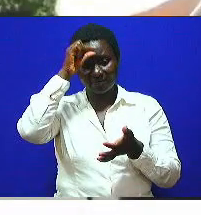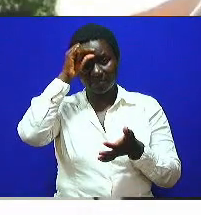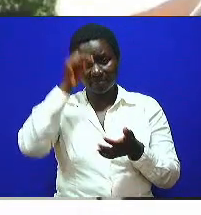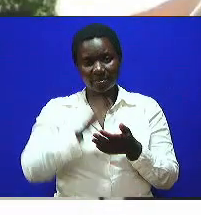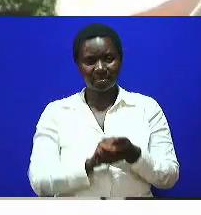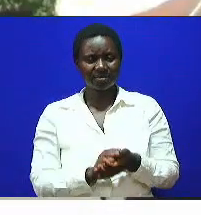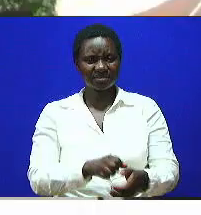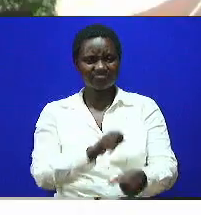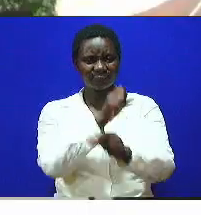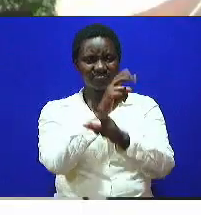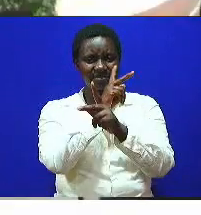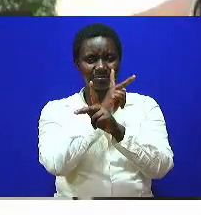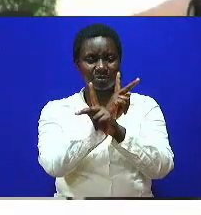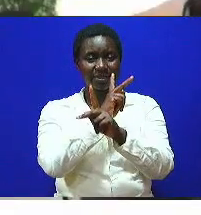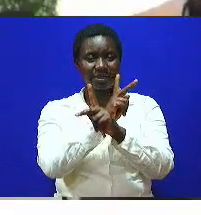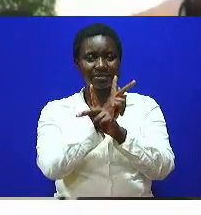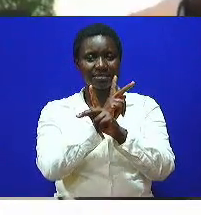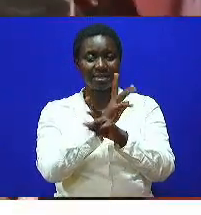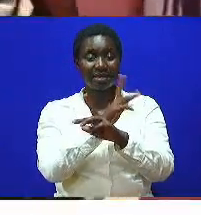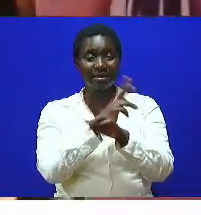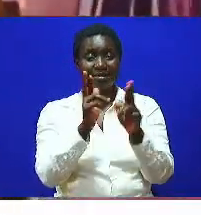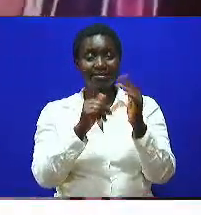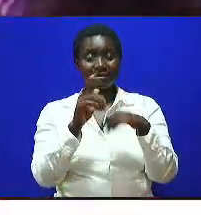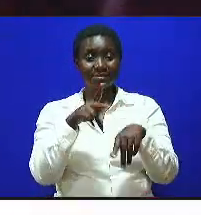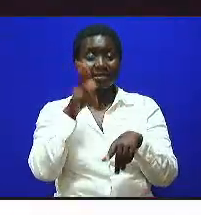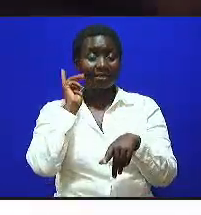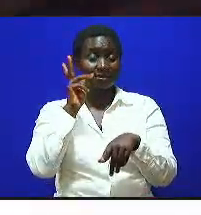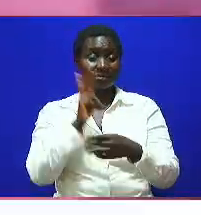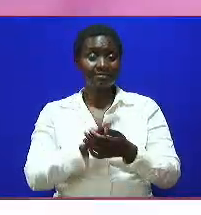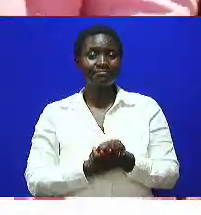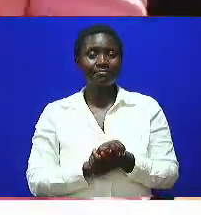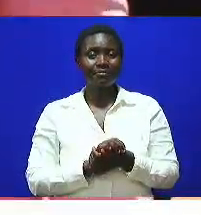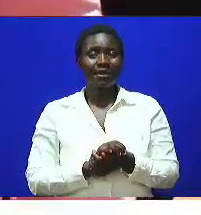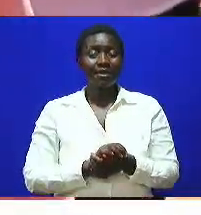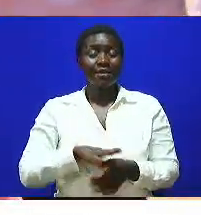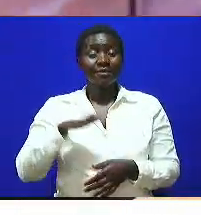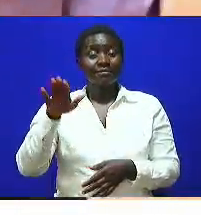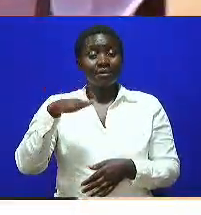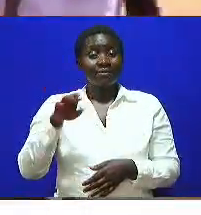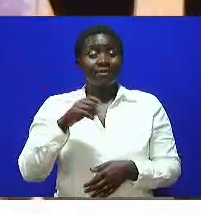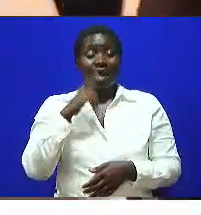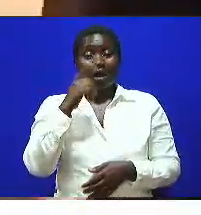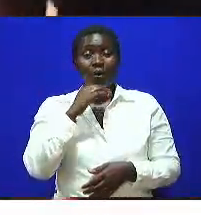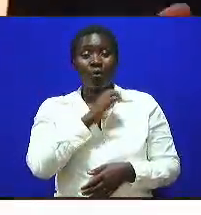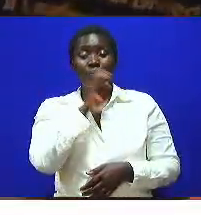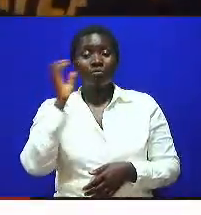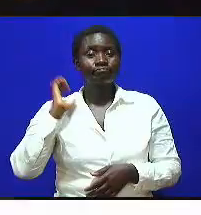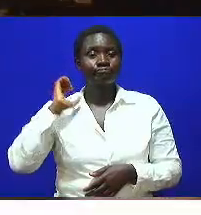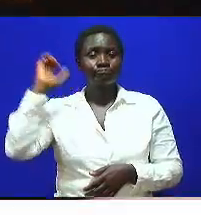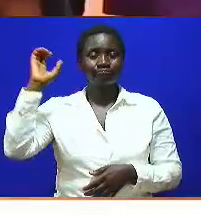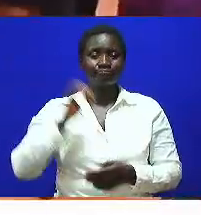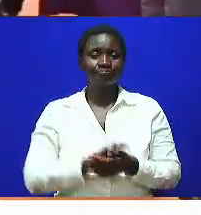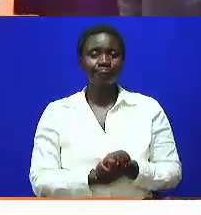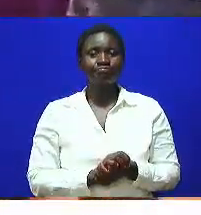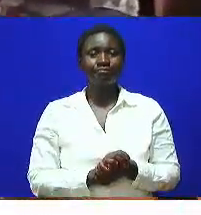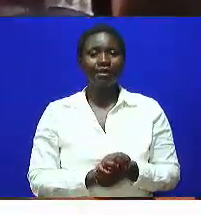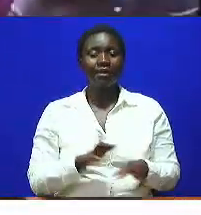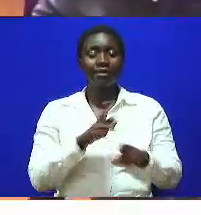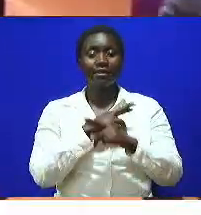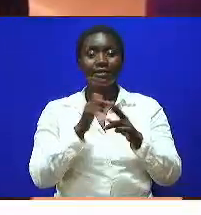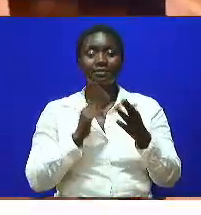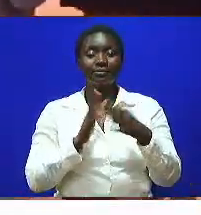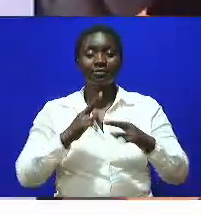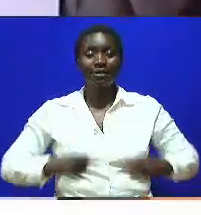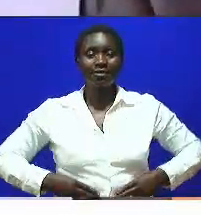protect right cha abasubati ime agusi ha sense moyo munyakero go weekly foro bwe byombe bikwegera obo ene bwa mwanya banto